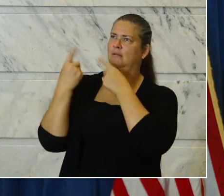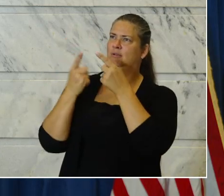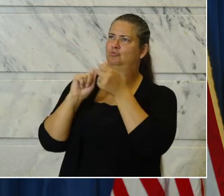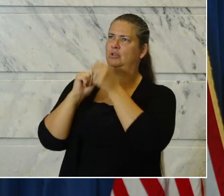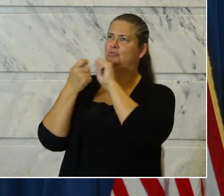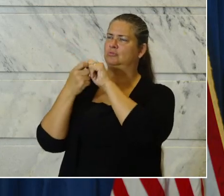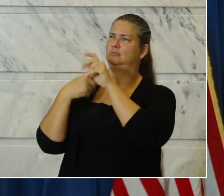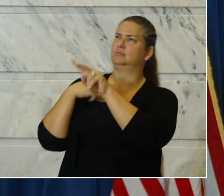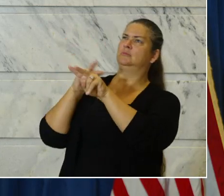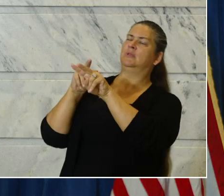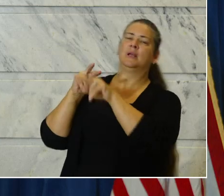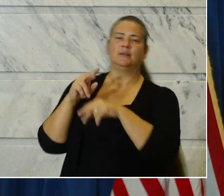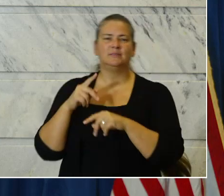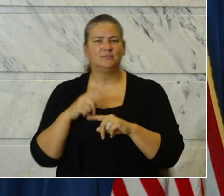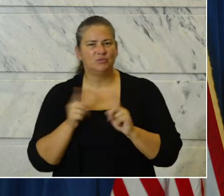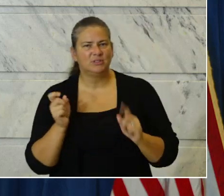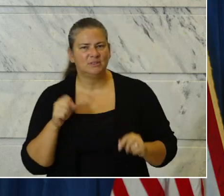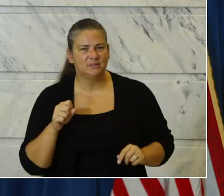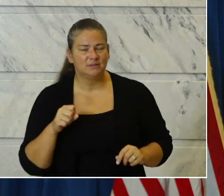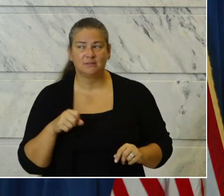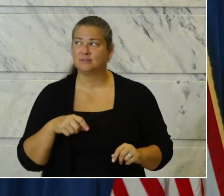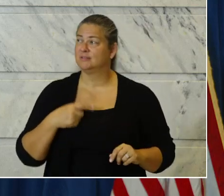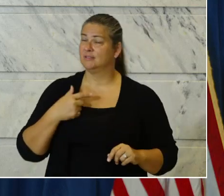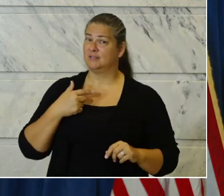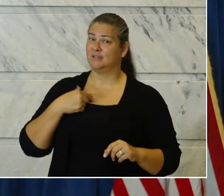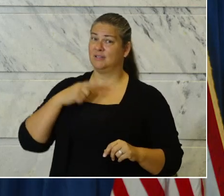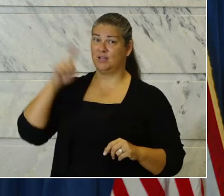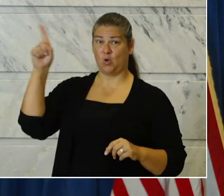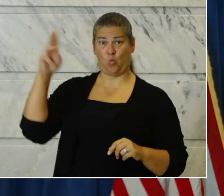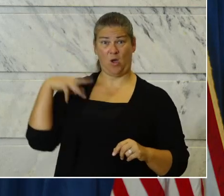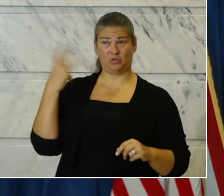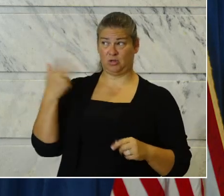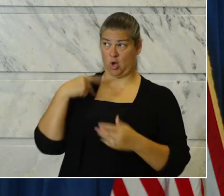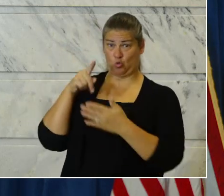criticized Washington much, but this one